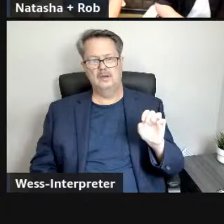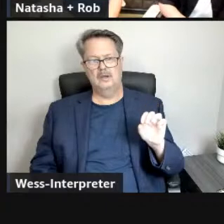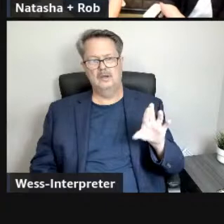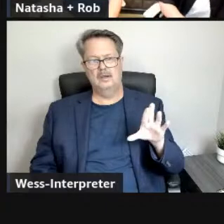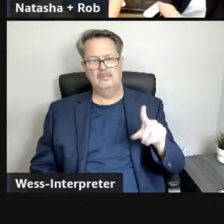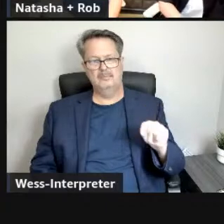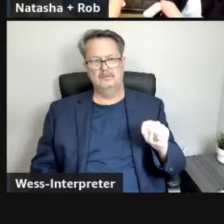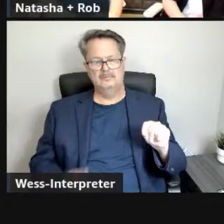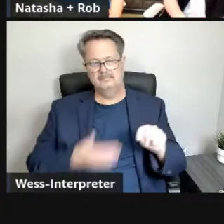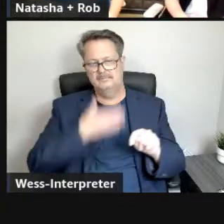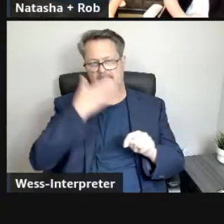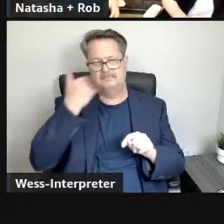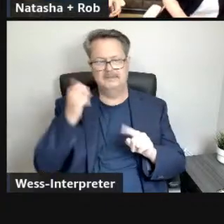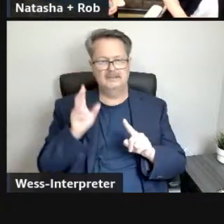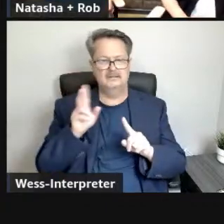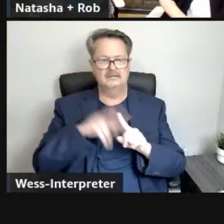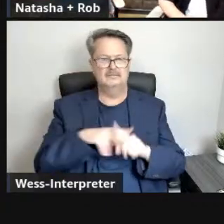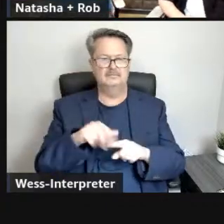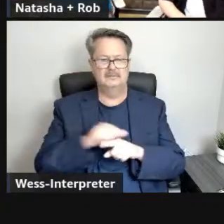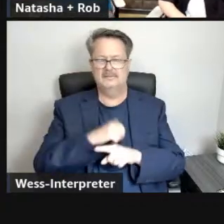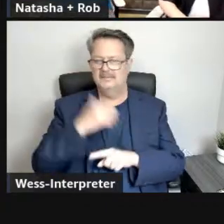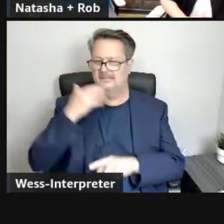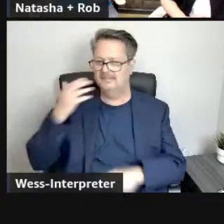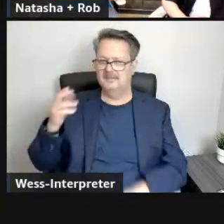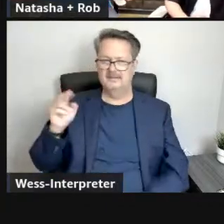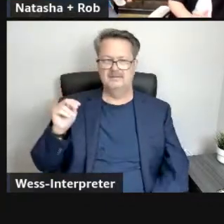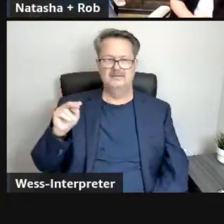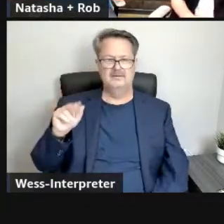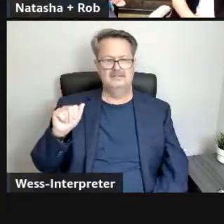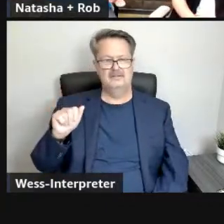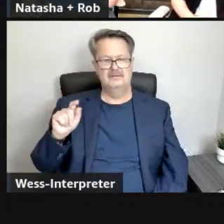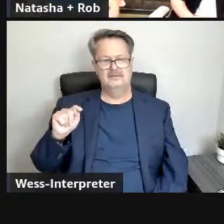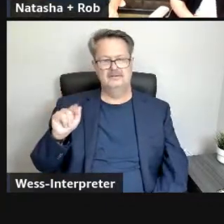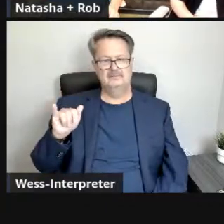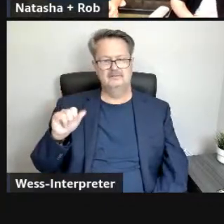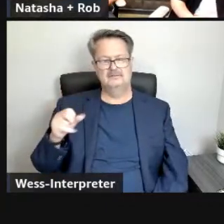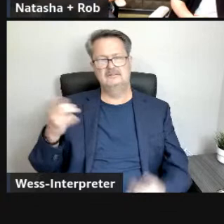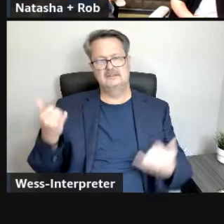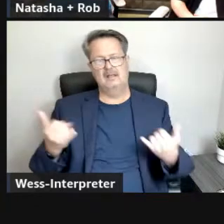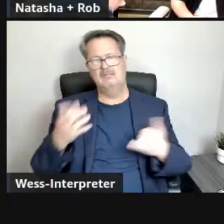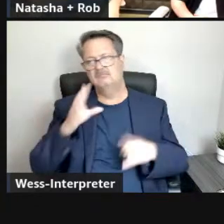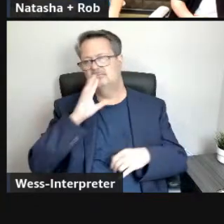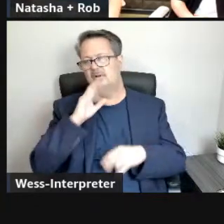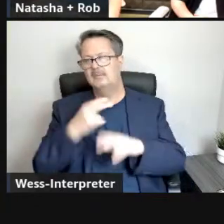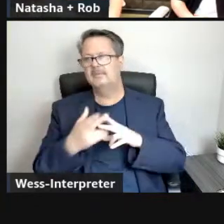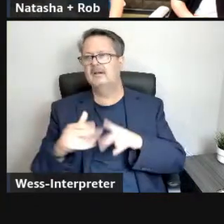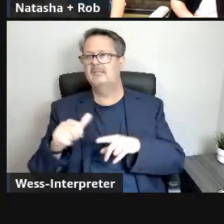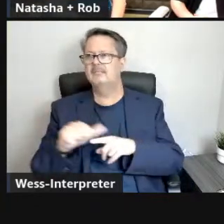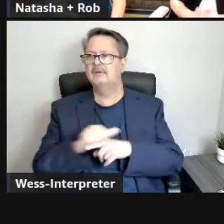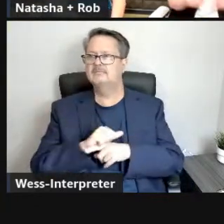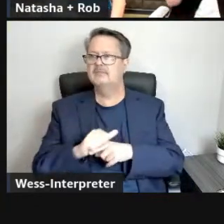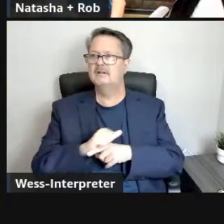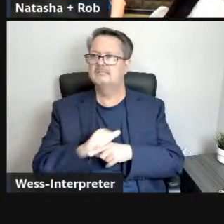them. Thank you, Natasha. So let's now talk about some of the best practices when scaling your data plane.